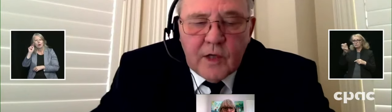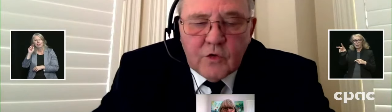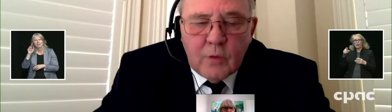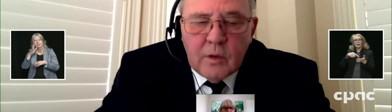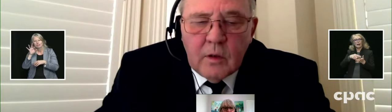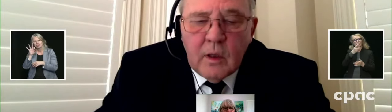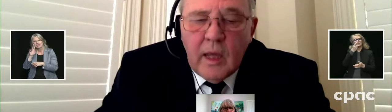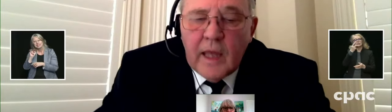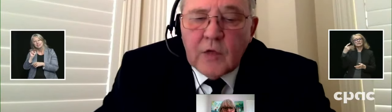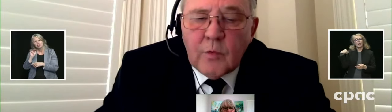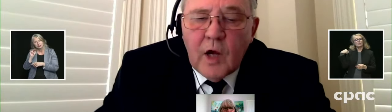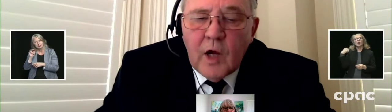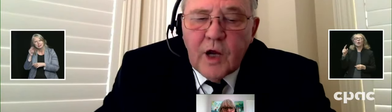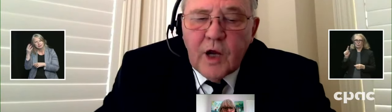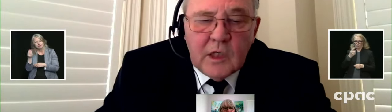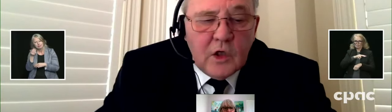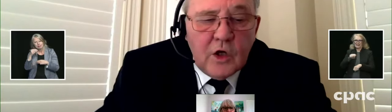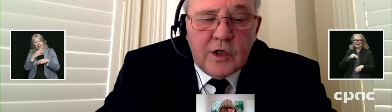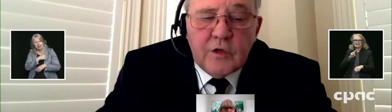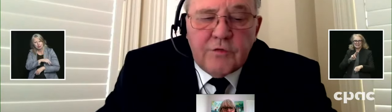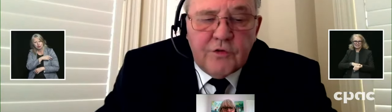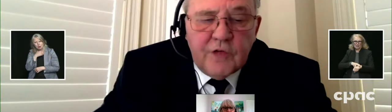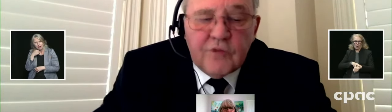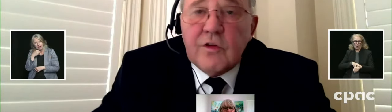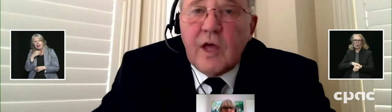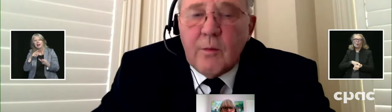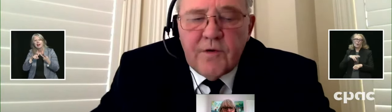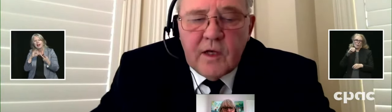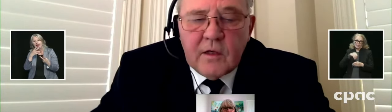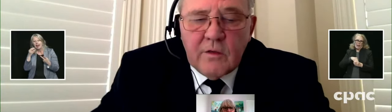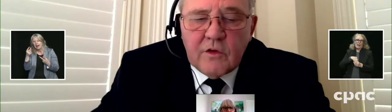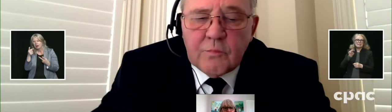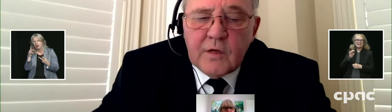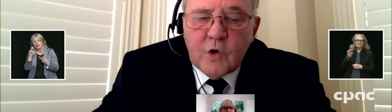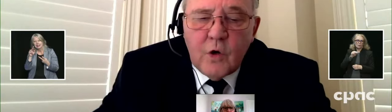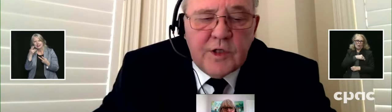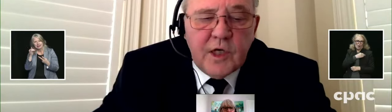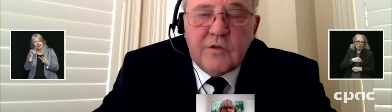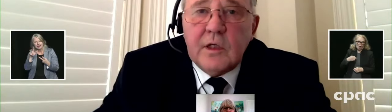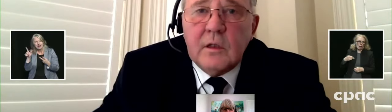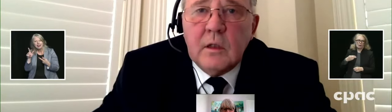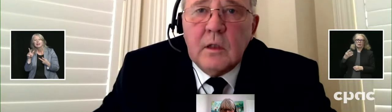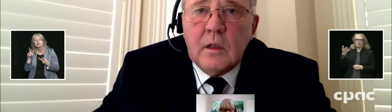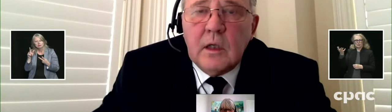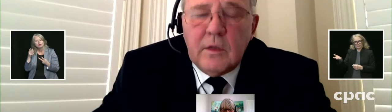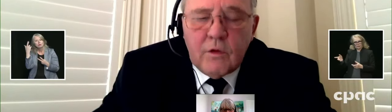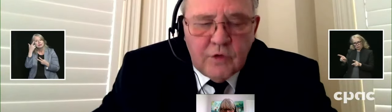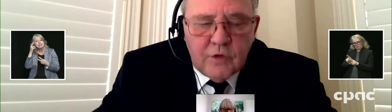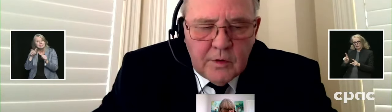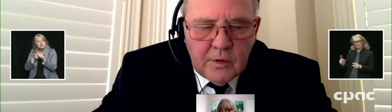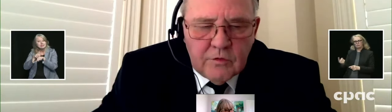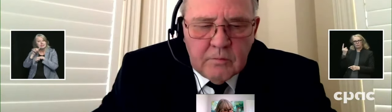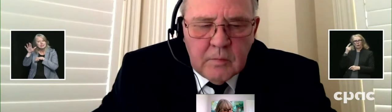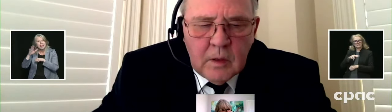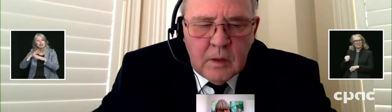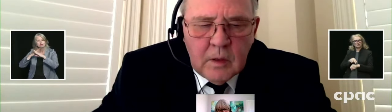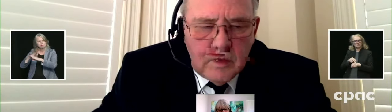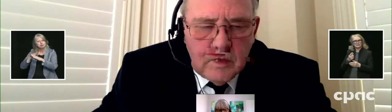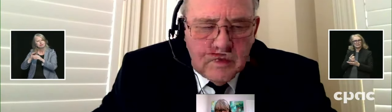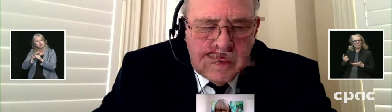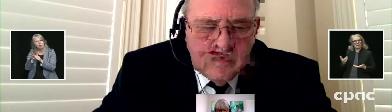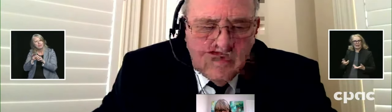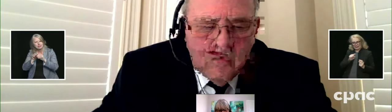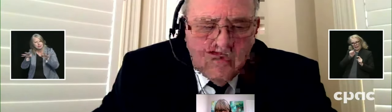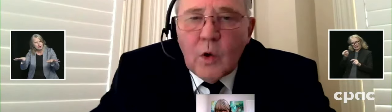Nations in Manitoba and arrived this week in Garden Hill First Nation to help fight the spread of COVID-19 in those communities.